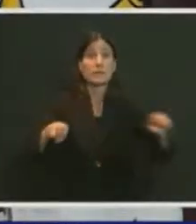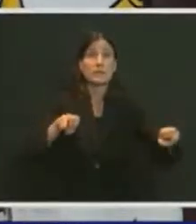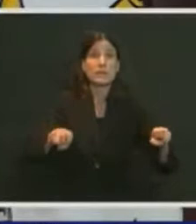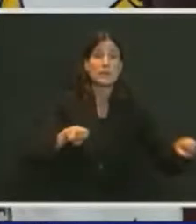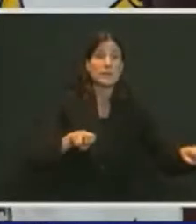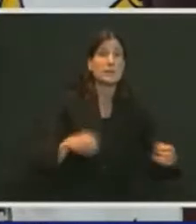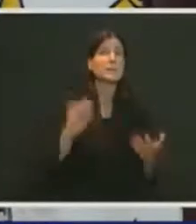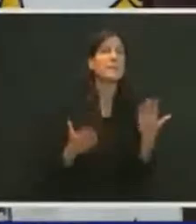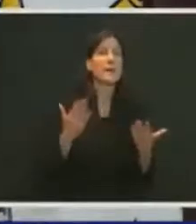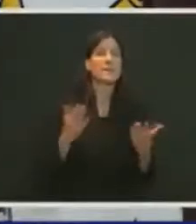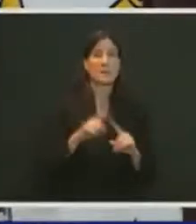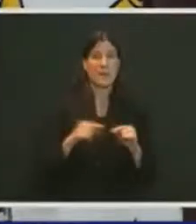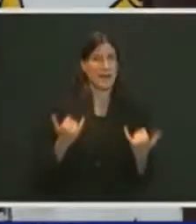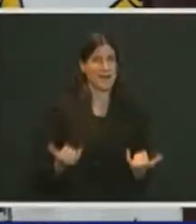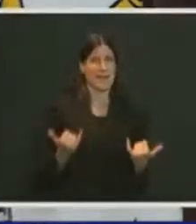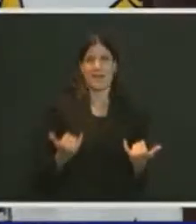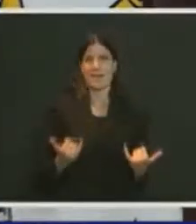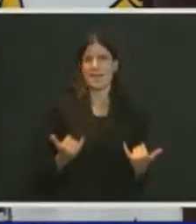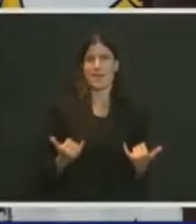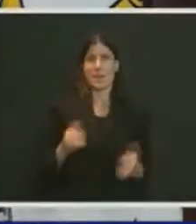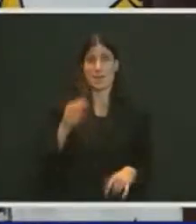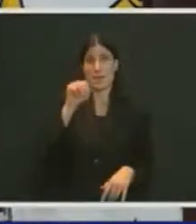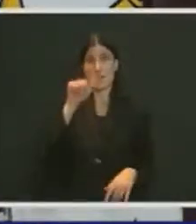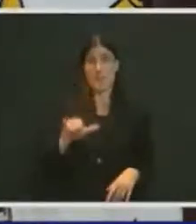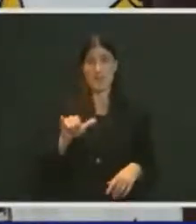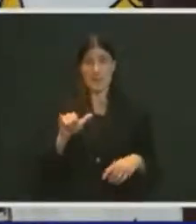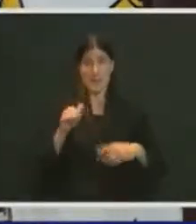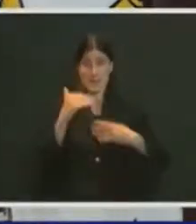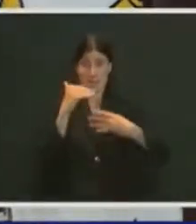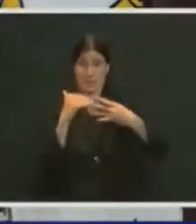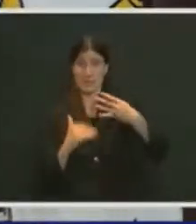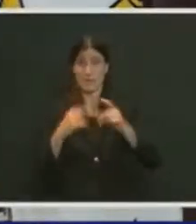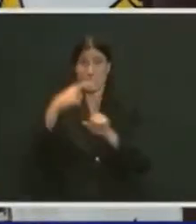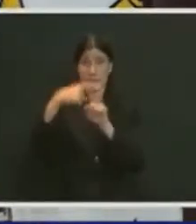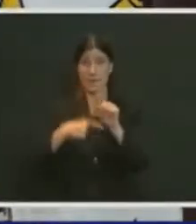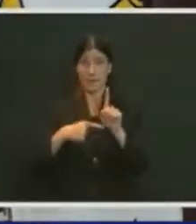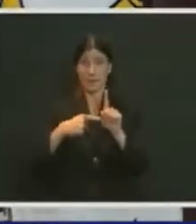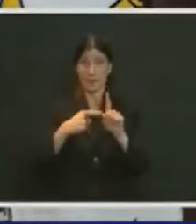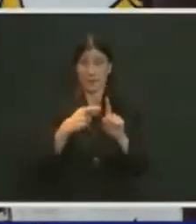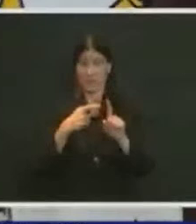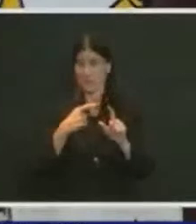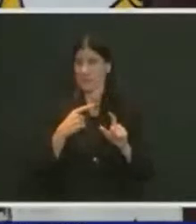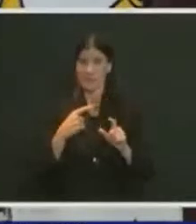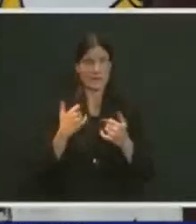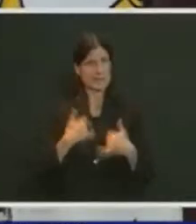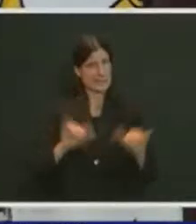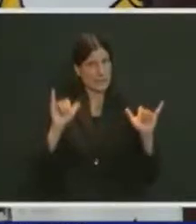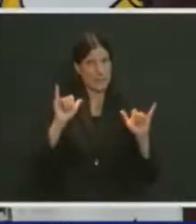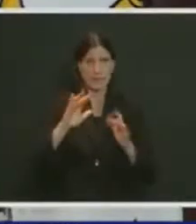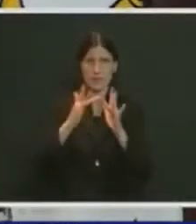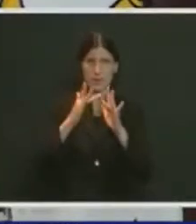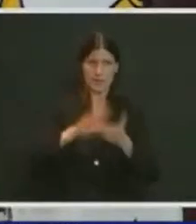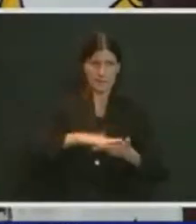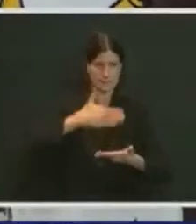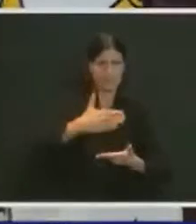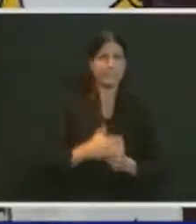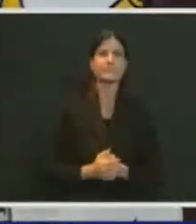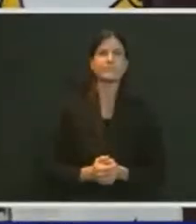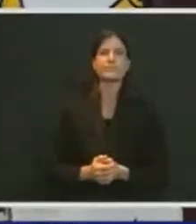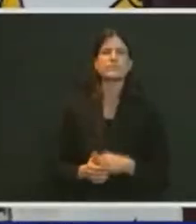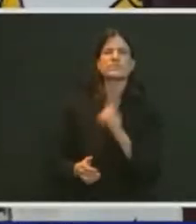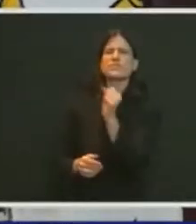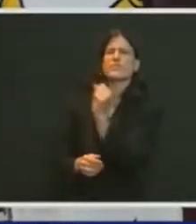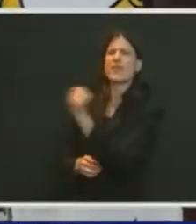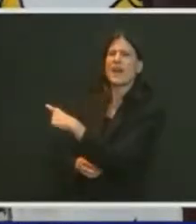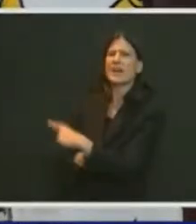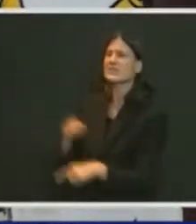a graduation, it's got to be virtual, or 5 people or fewer, which is really virtual. So one of the complaints I've heard from parents is